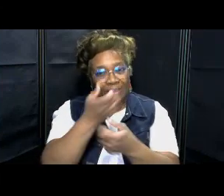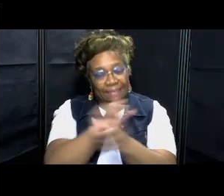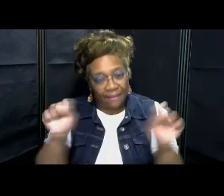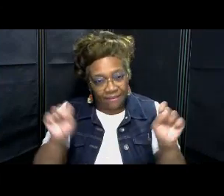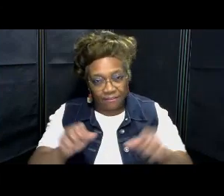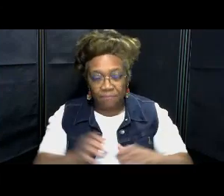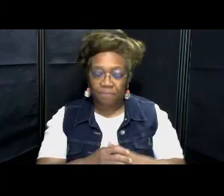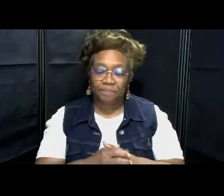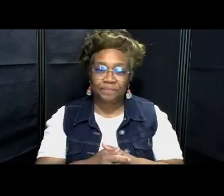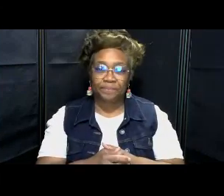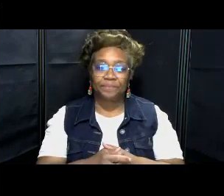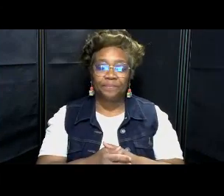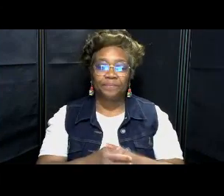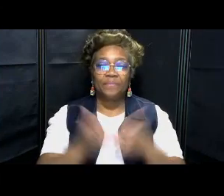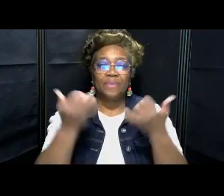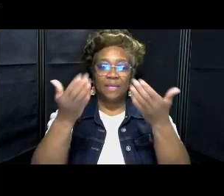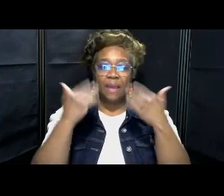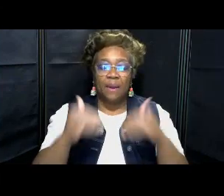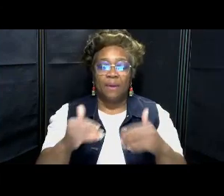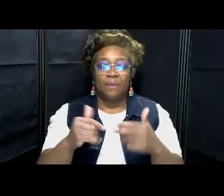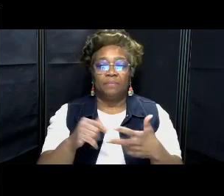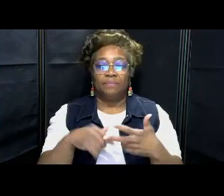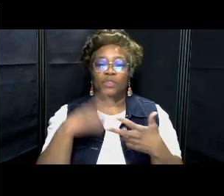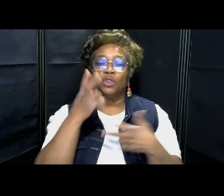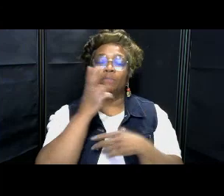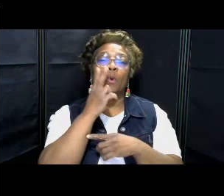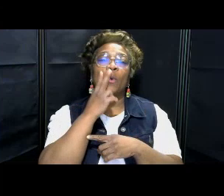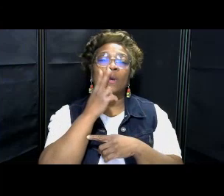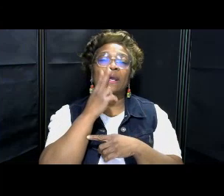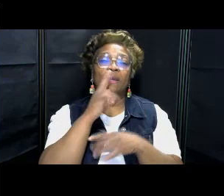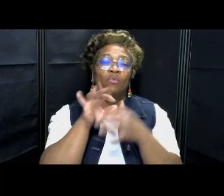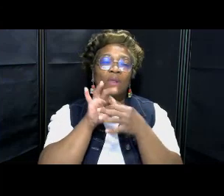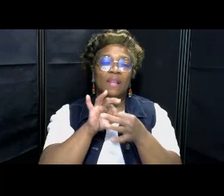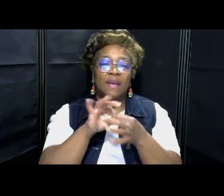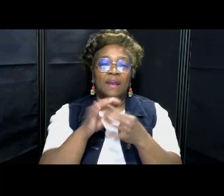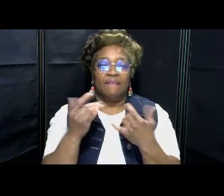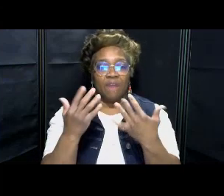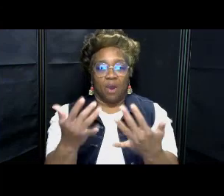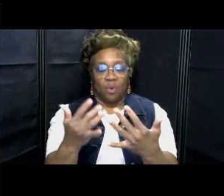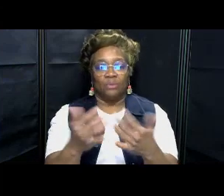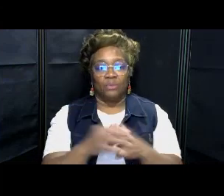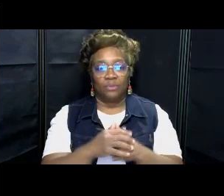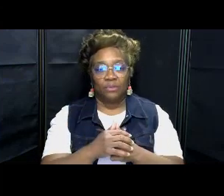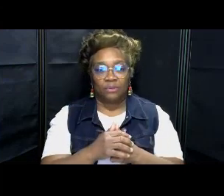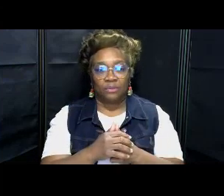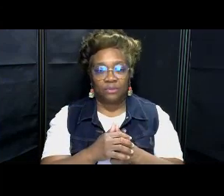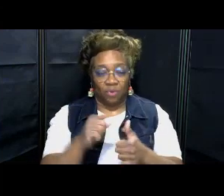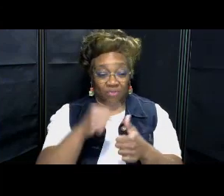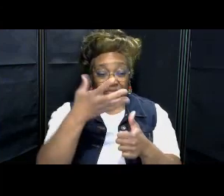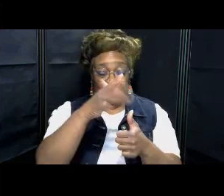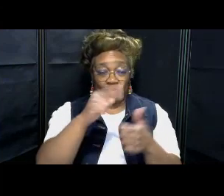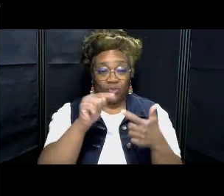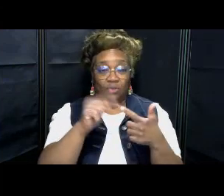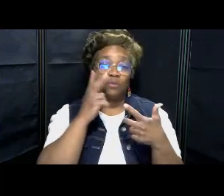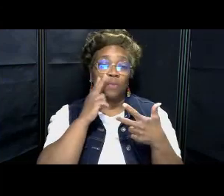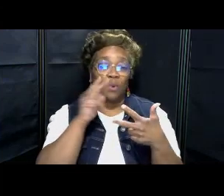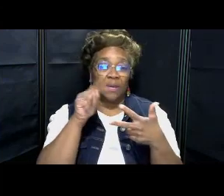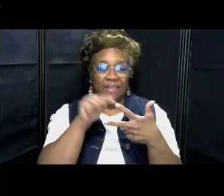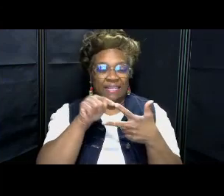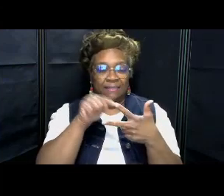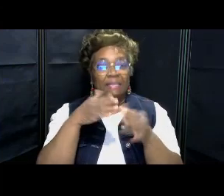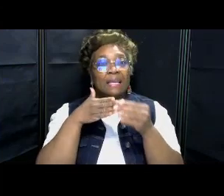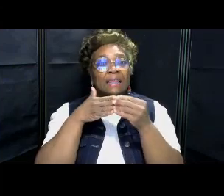to that smoking. Smoking related fires are the leading cause of home fire